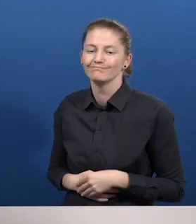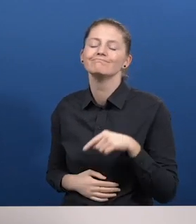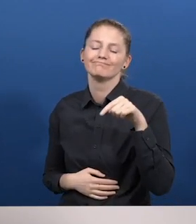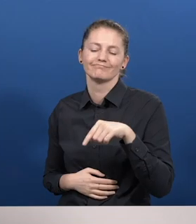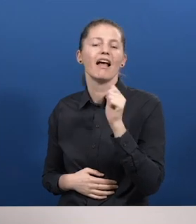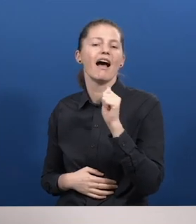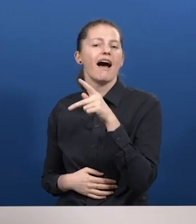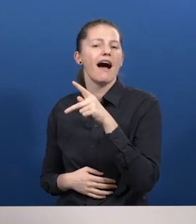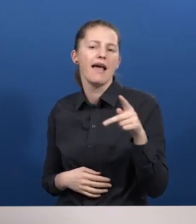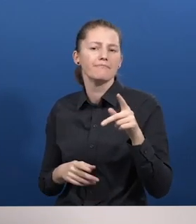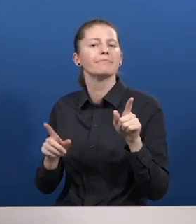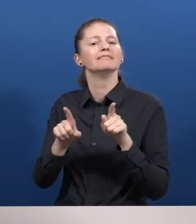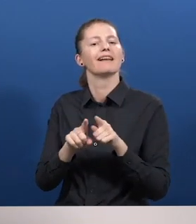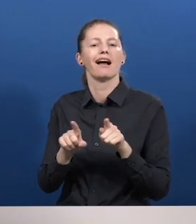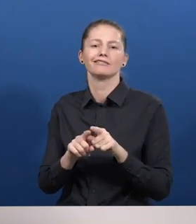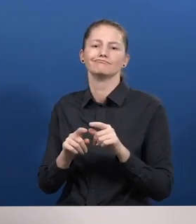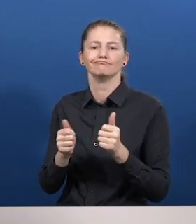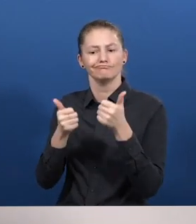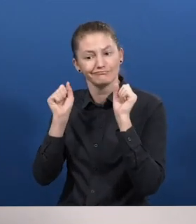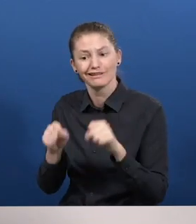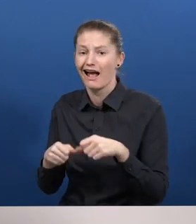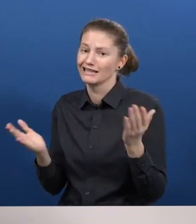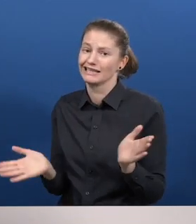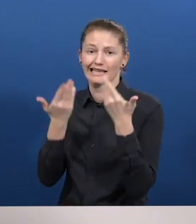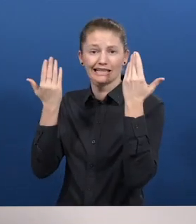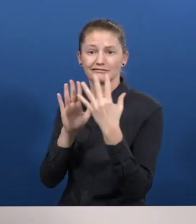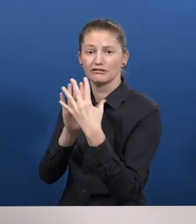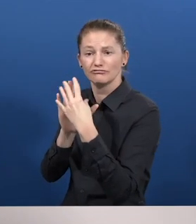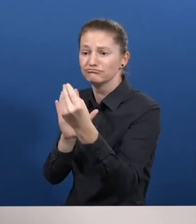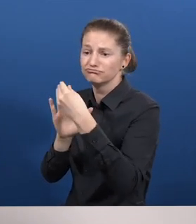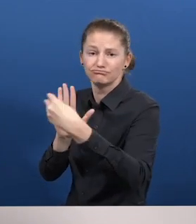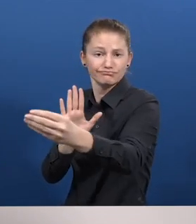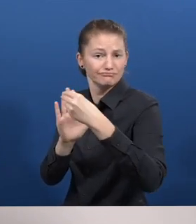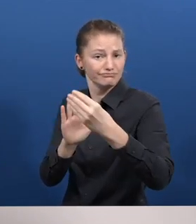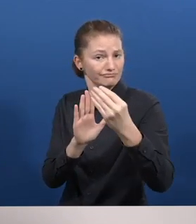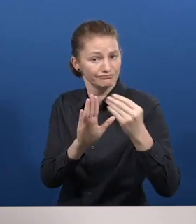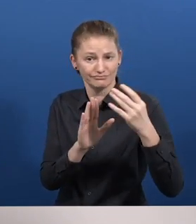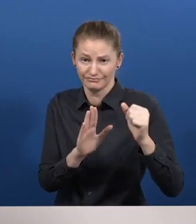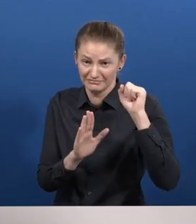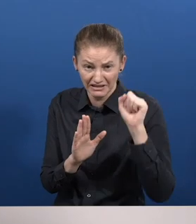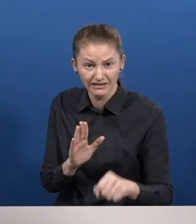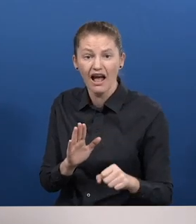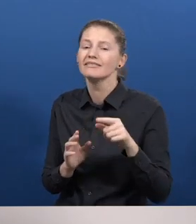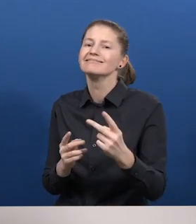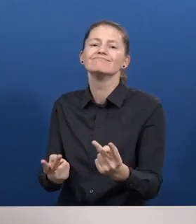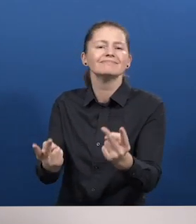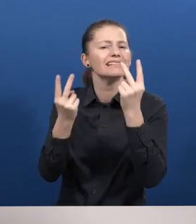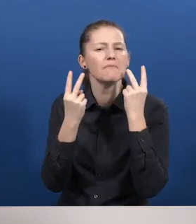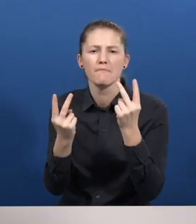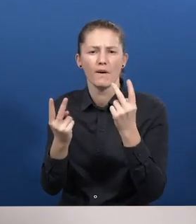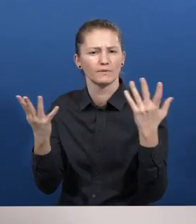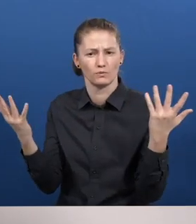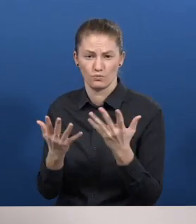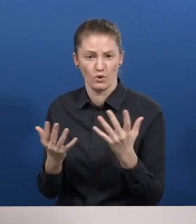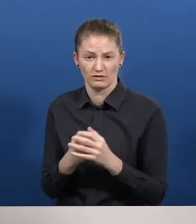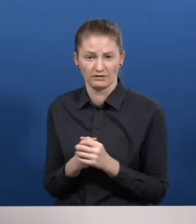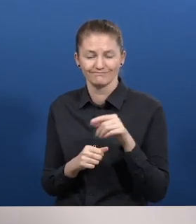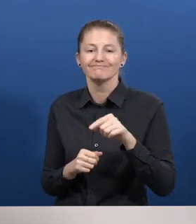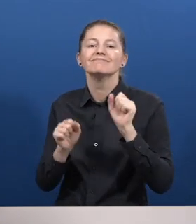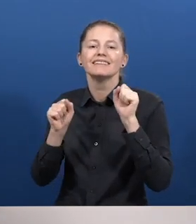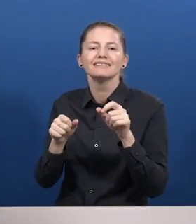Accessibility App has a high potential to be replicated, since to implement its use in a new territory it is only necessary to formalize the collaboration